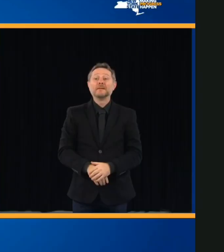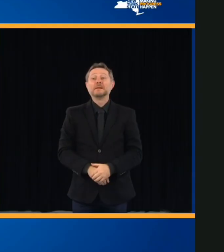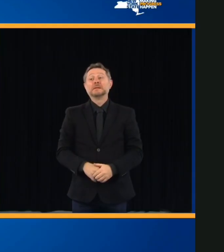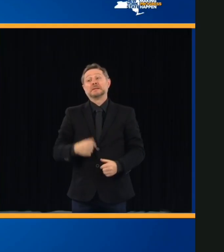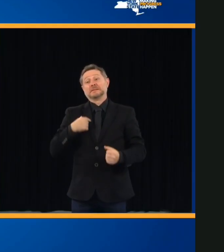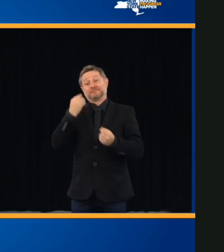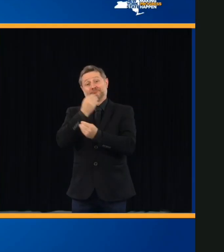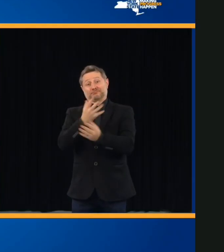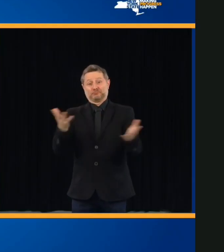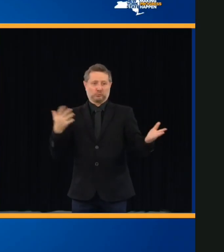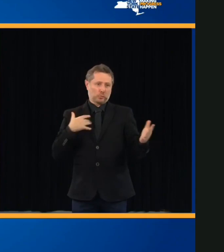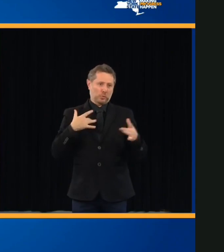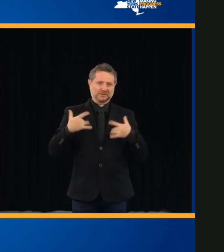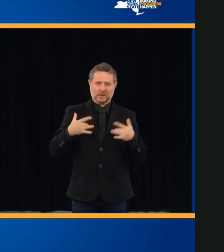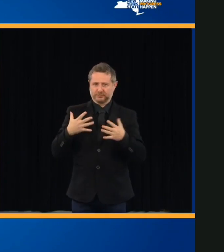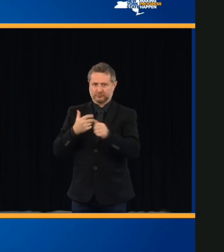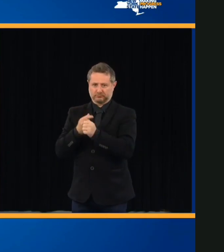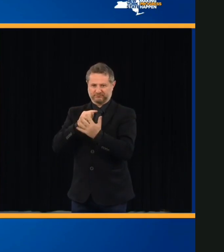The